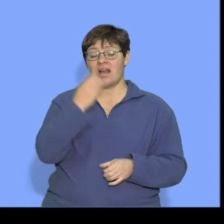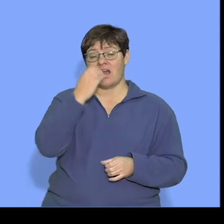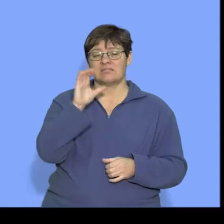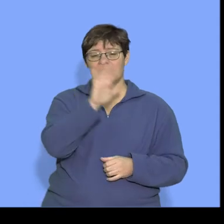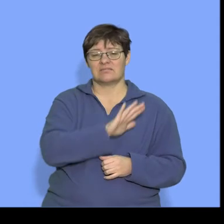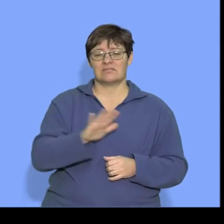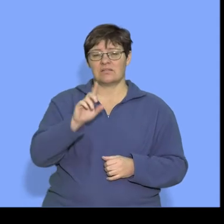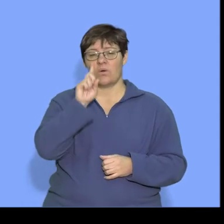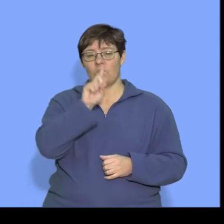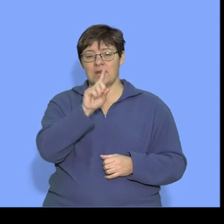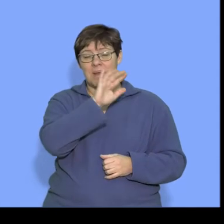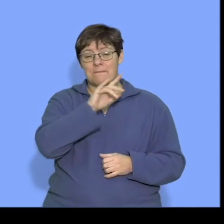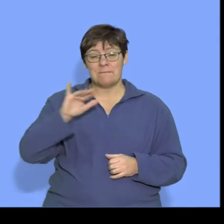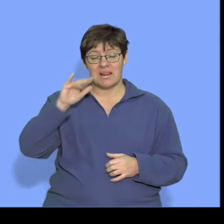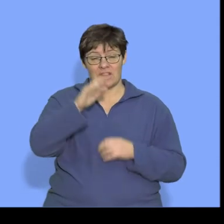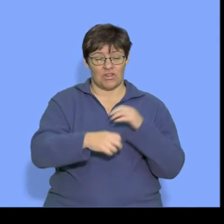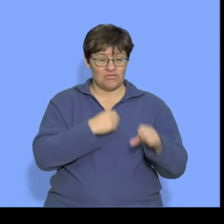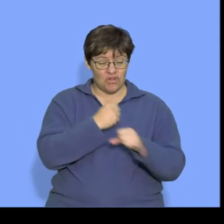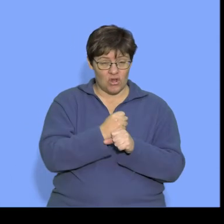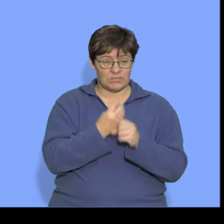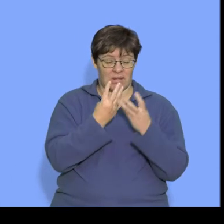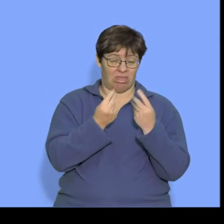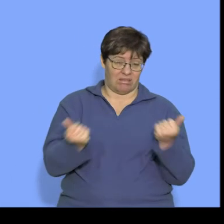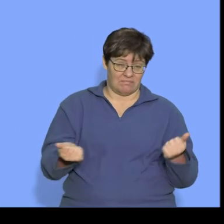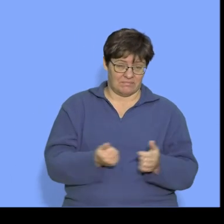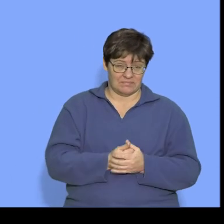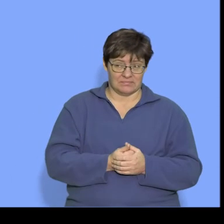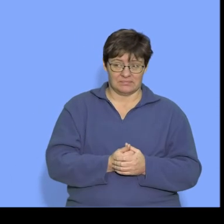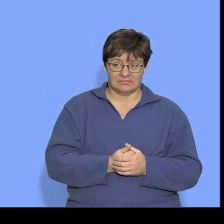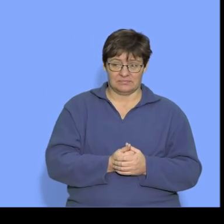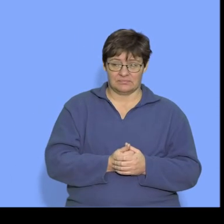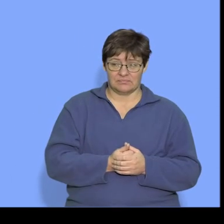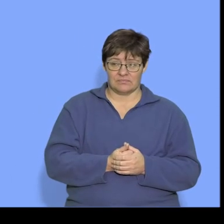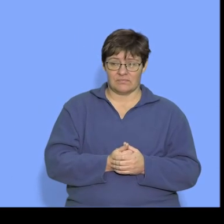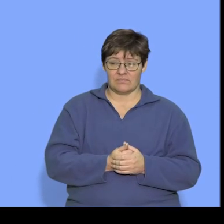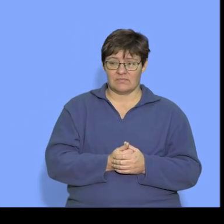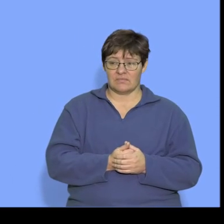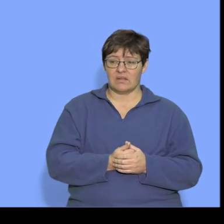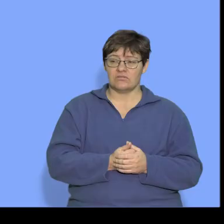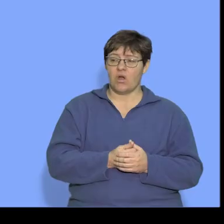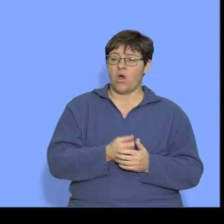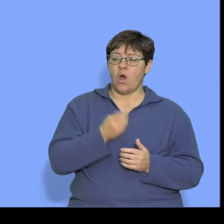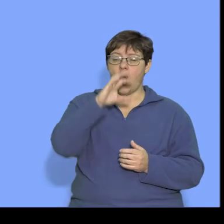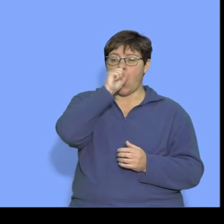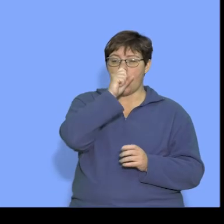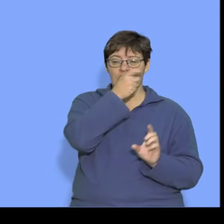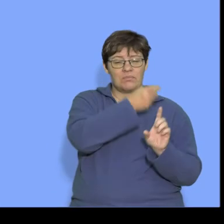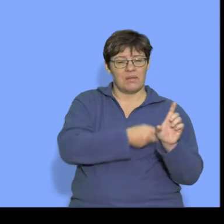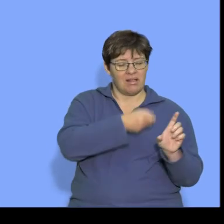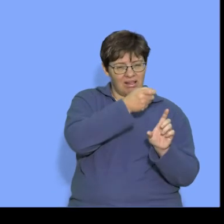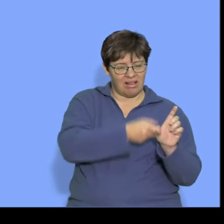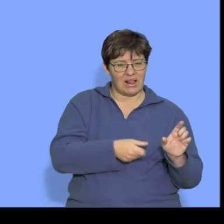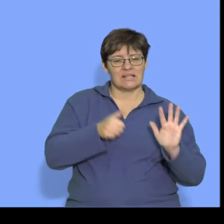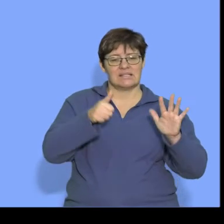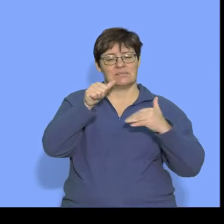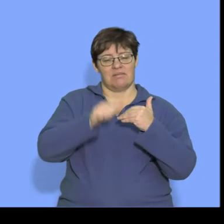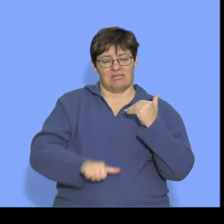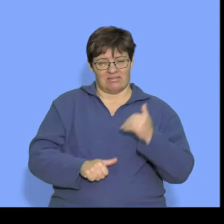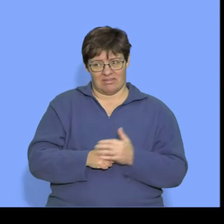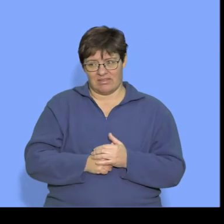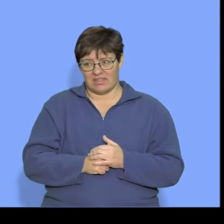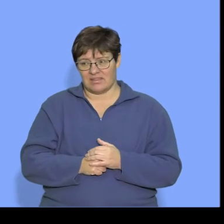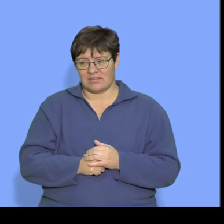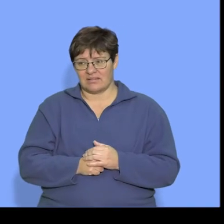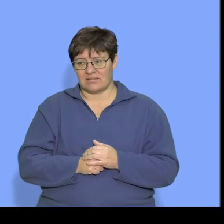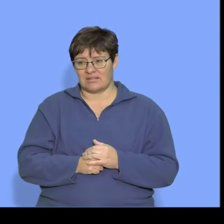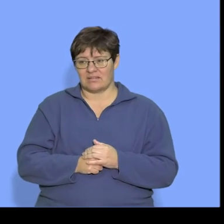1 million years to decompose. And if we compare that to orange peels, that takes 6 months. So that, again, that's